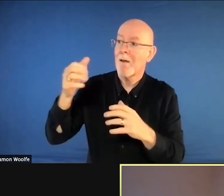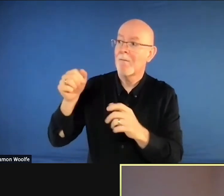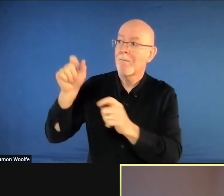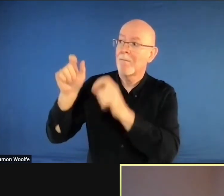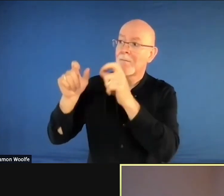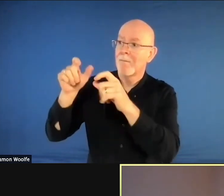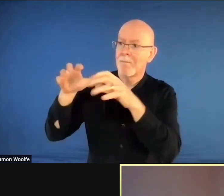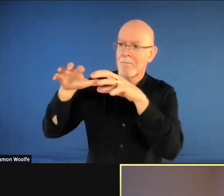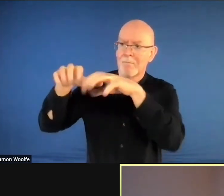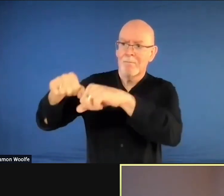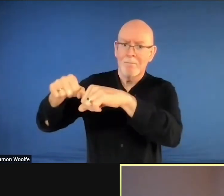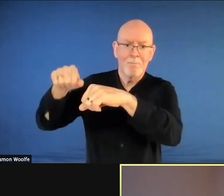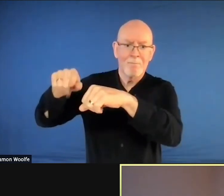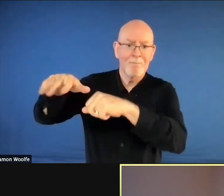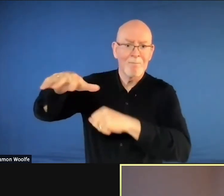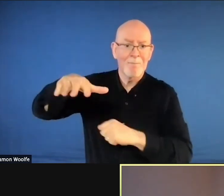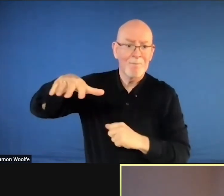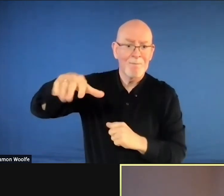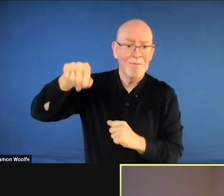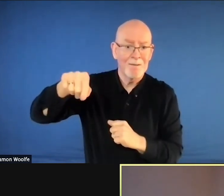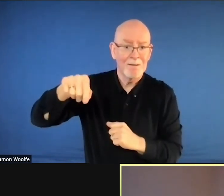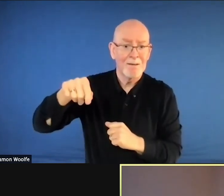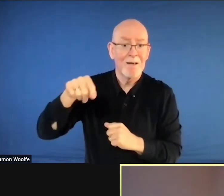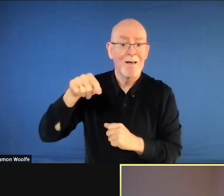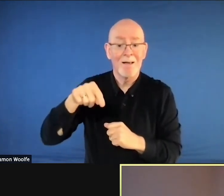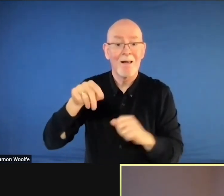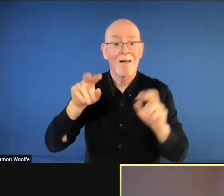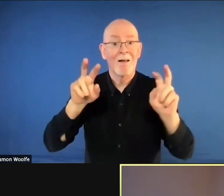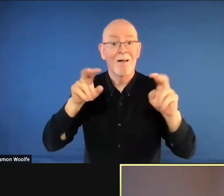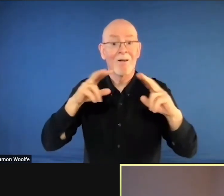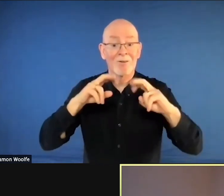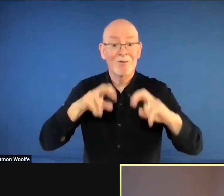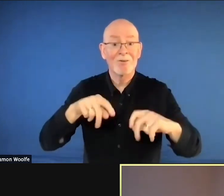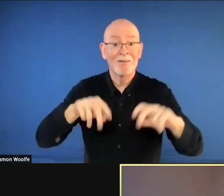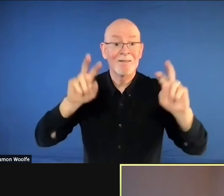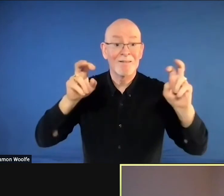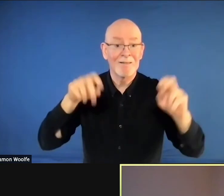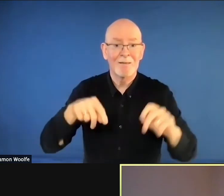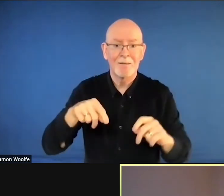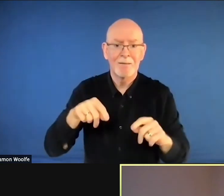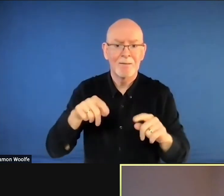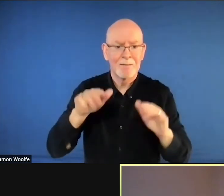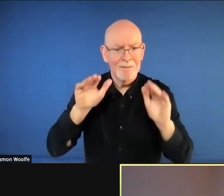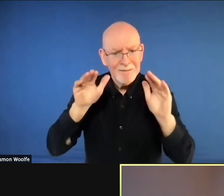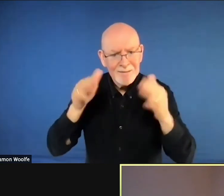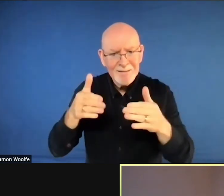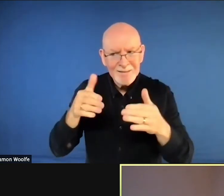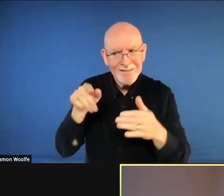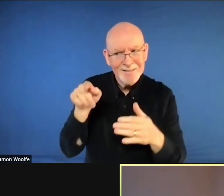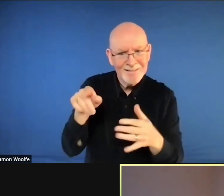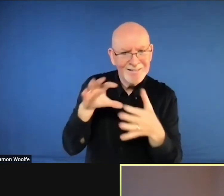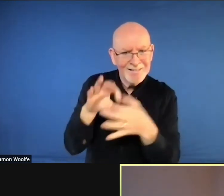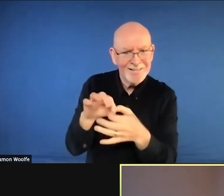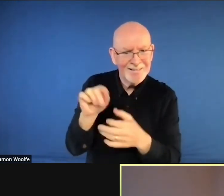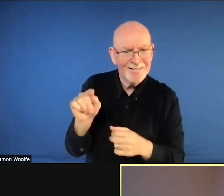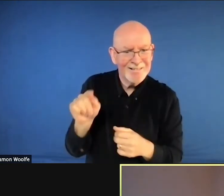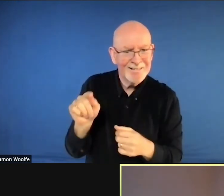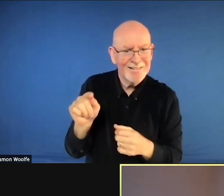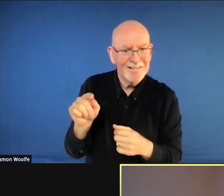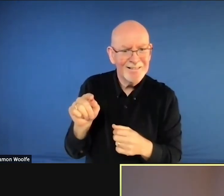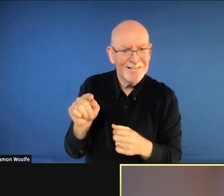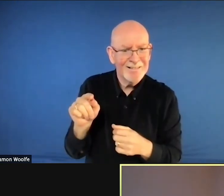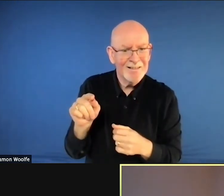this, and specifically how people can reintegrate in a different location, having